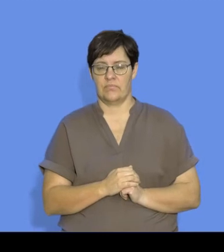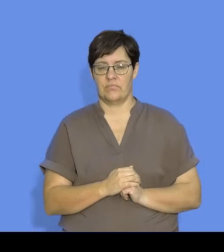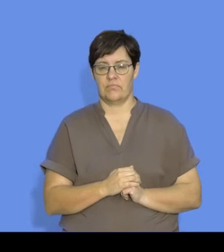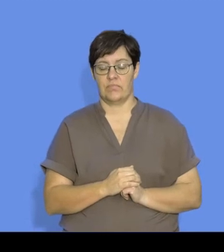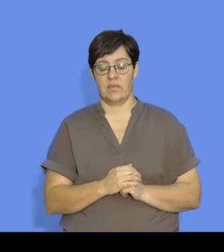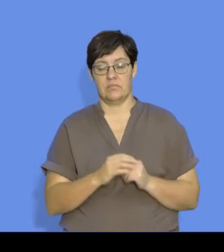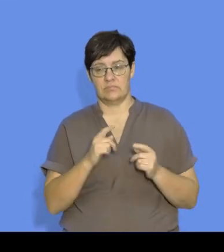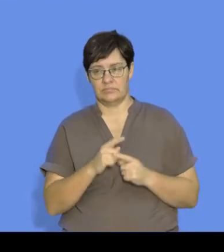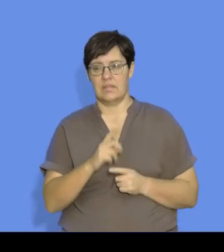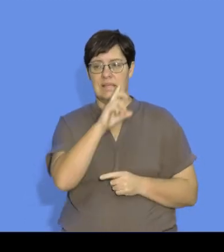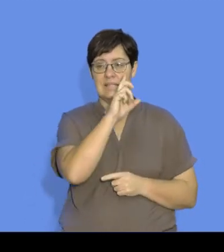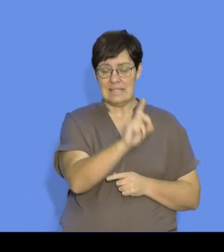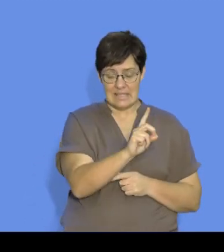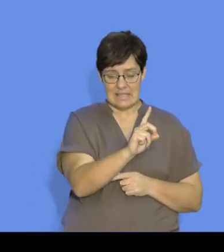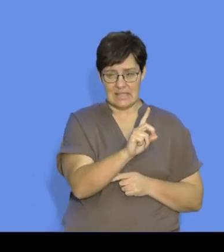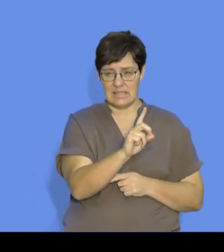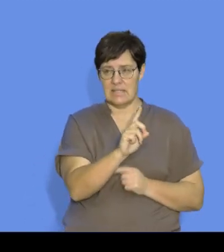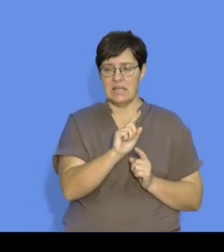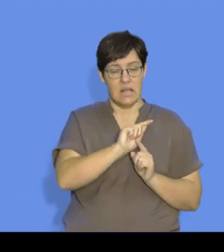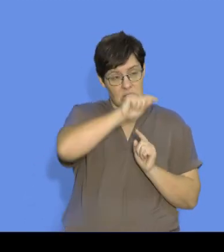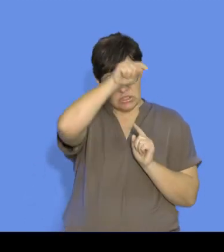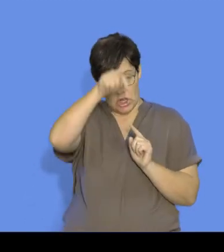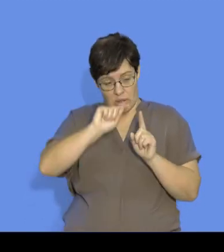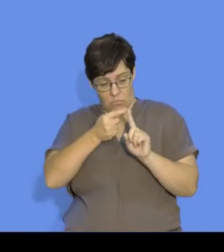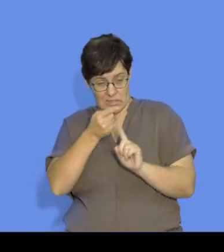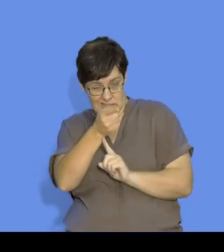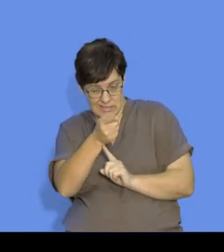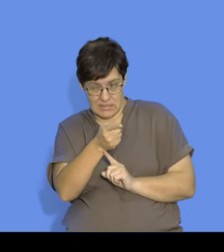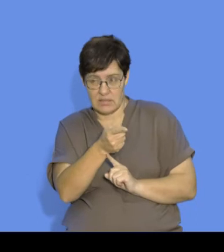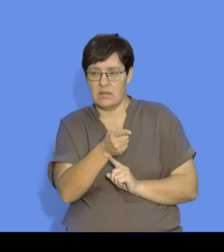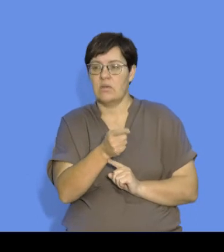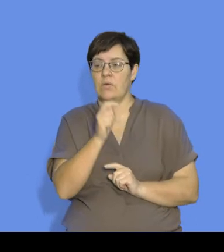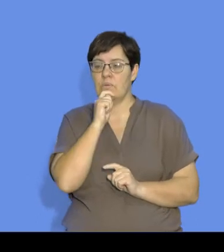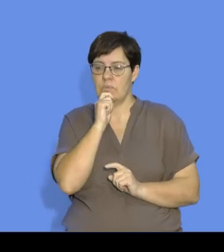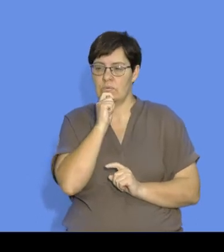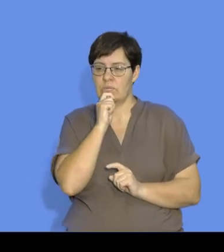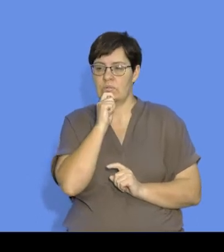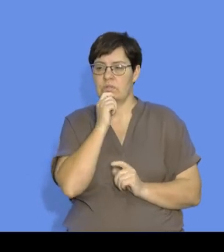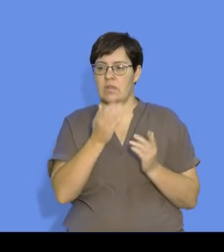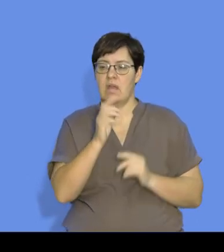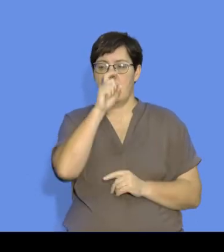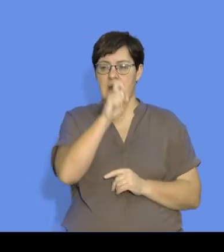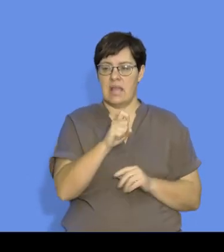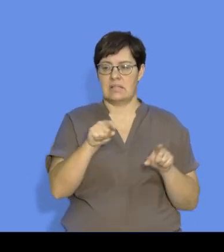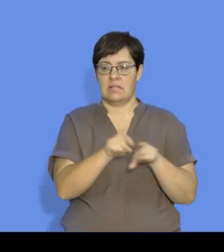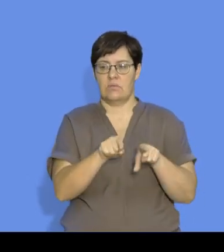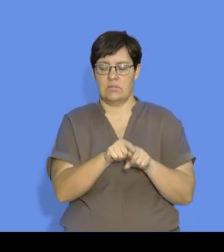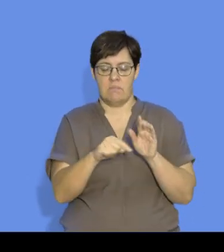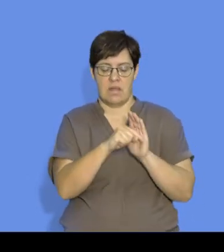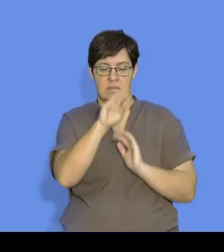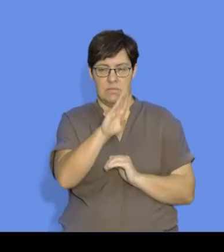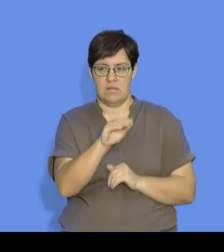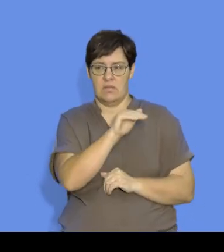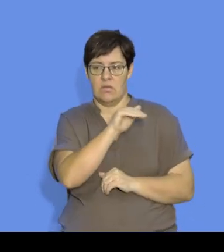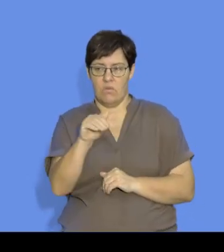The coordinates of D, which is the turning point of this function, we use the equation x is equals to minus